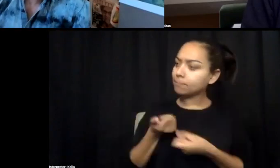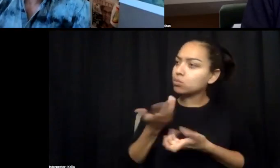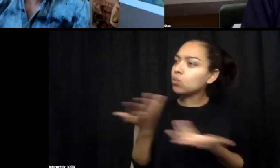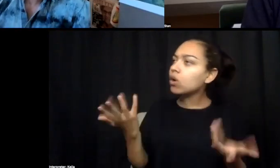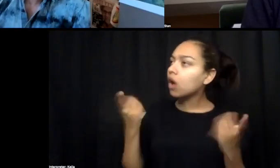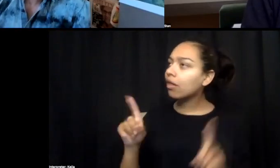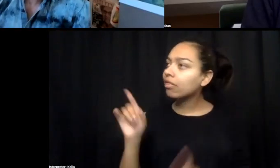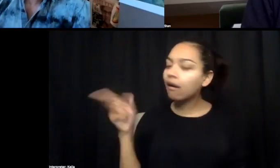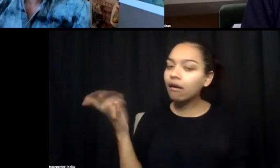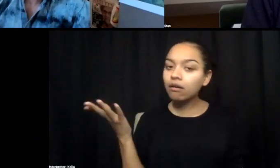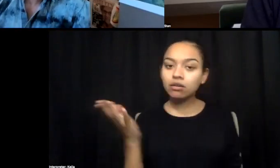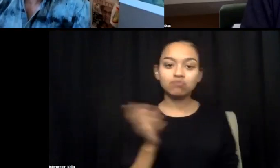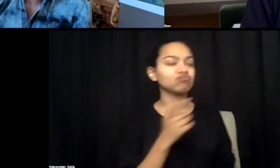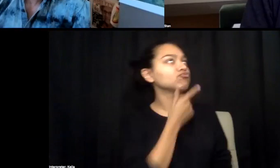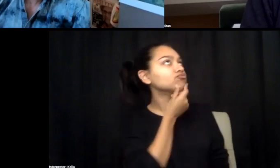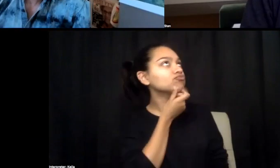What brings me joy?